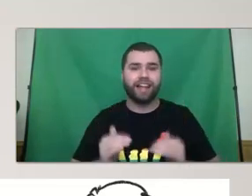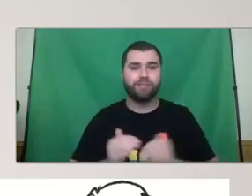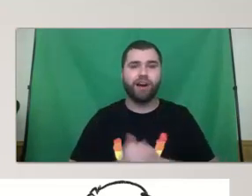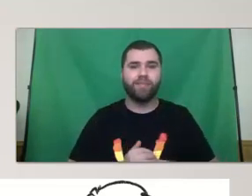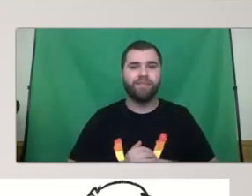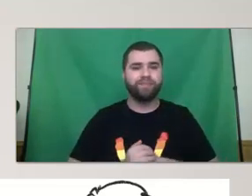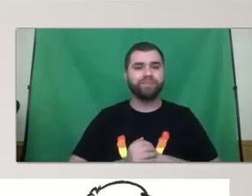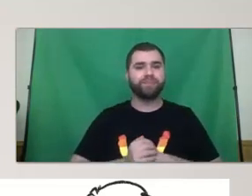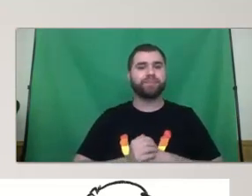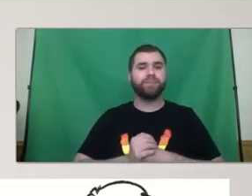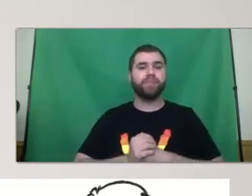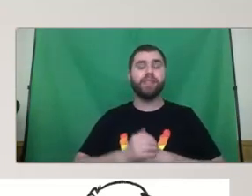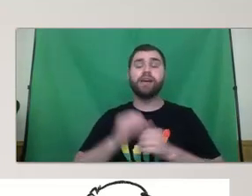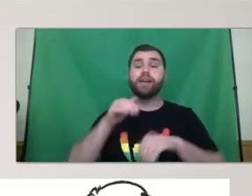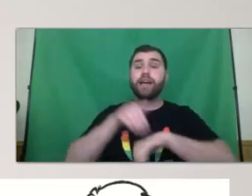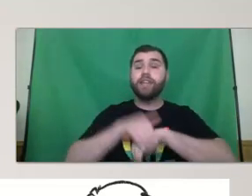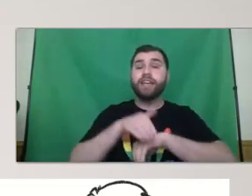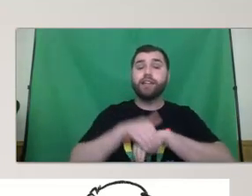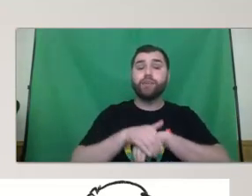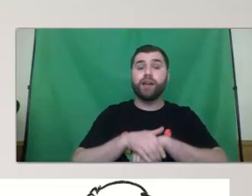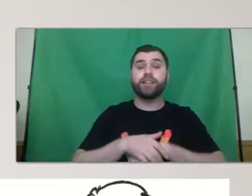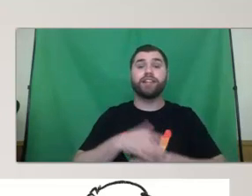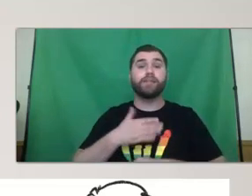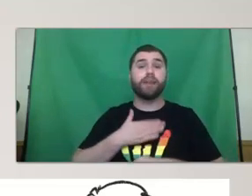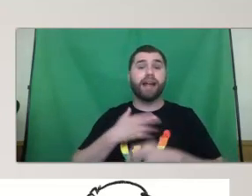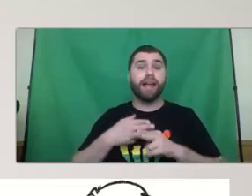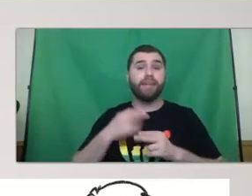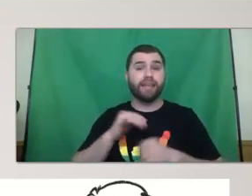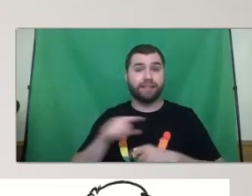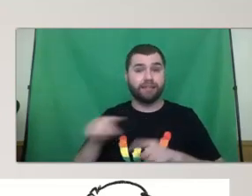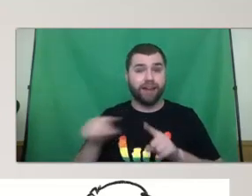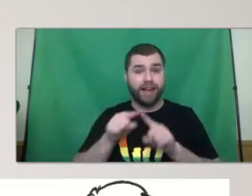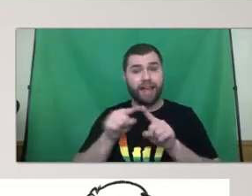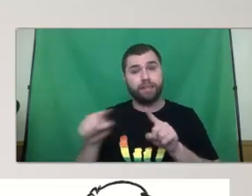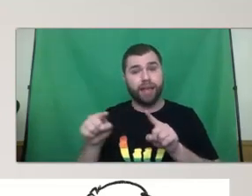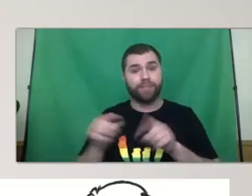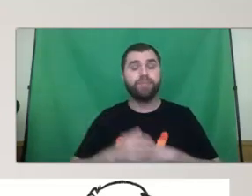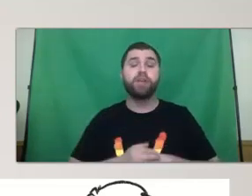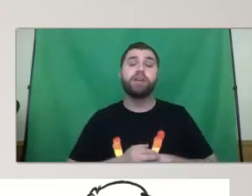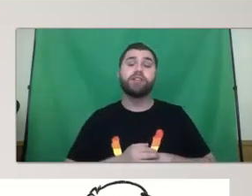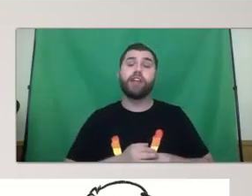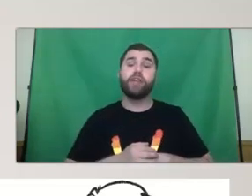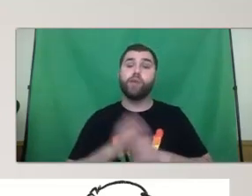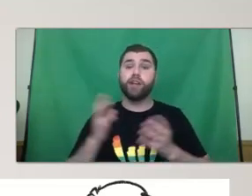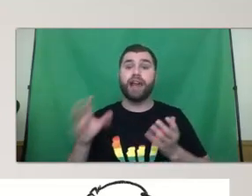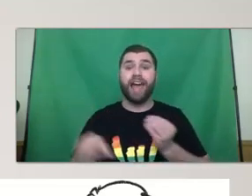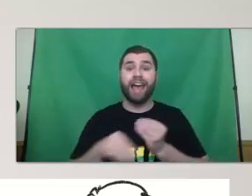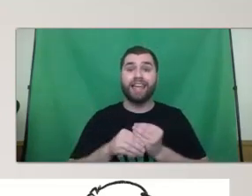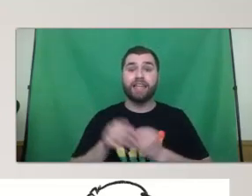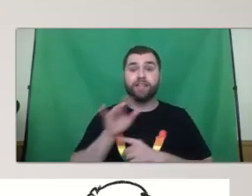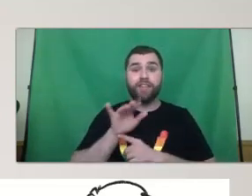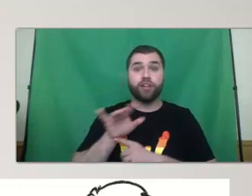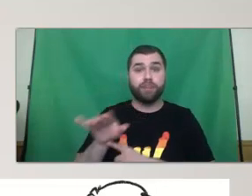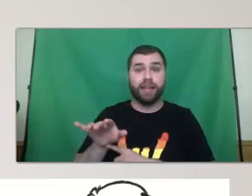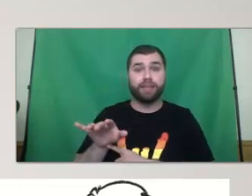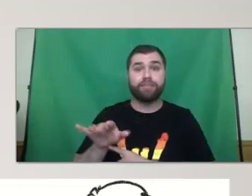to the next part. In the English one, this is my name is, right? And it has the blank. So that's where you're going to add in